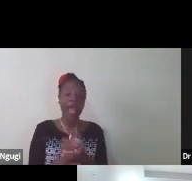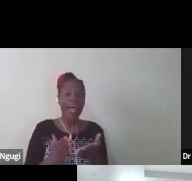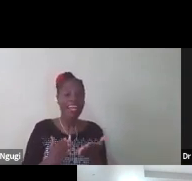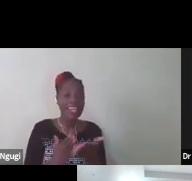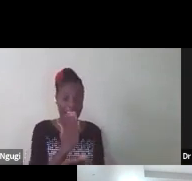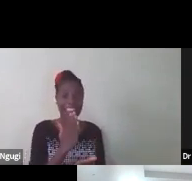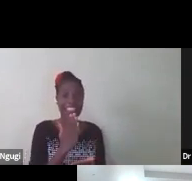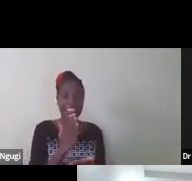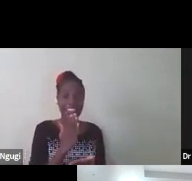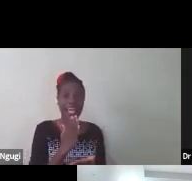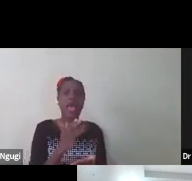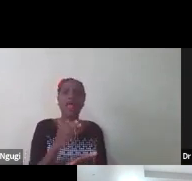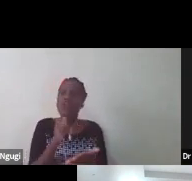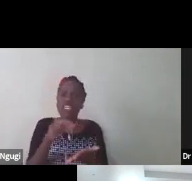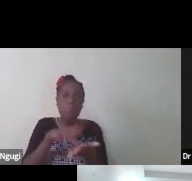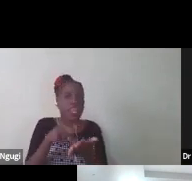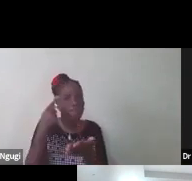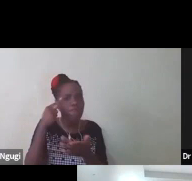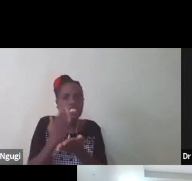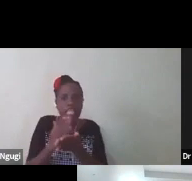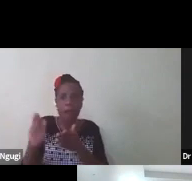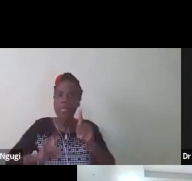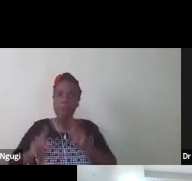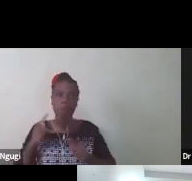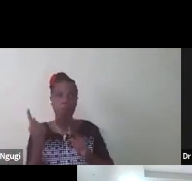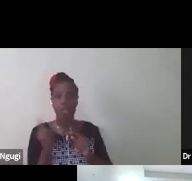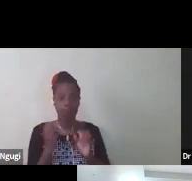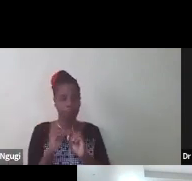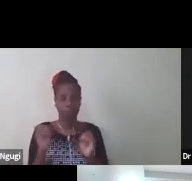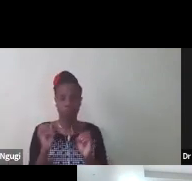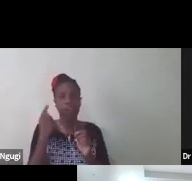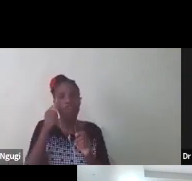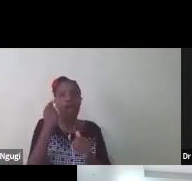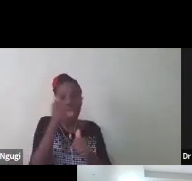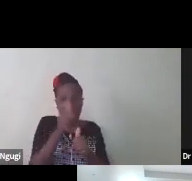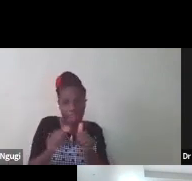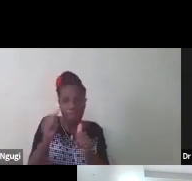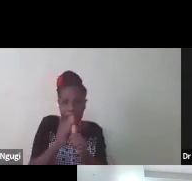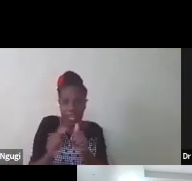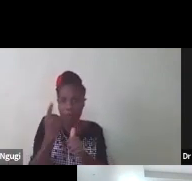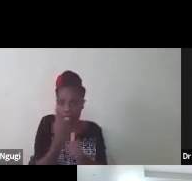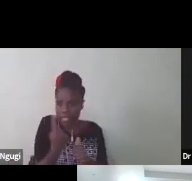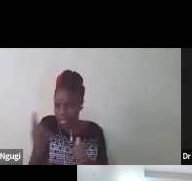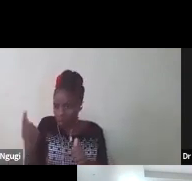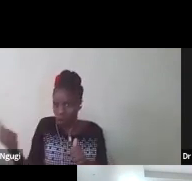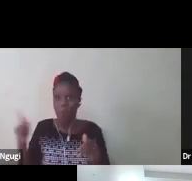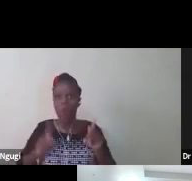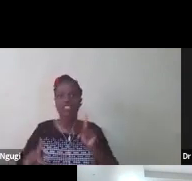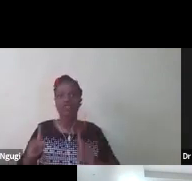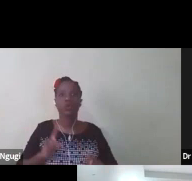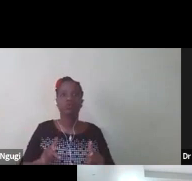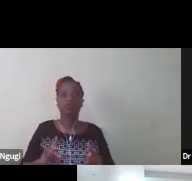for some and not for others. Rights are for every single person. It cannot be that some have rights and for some it's a